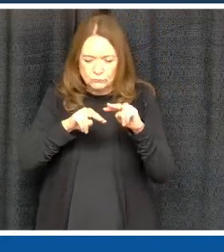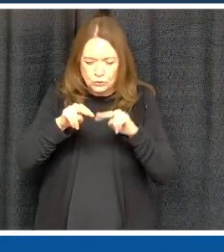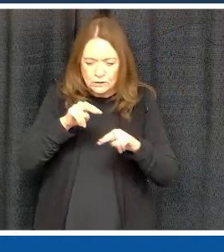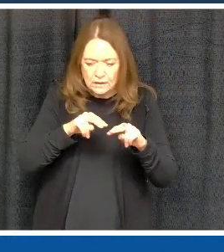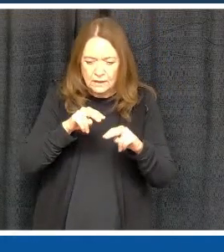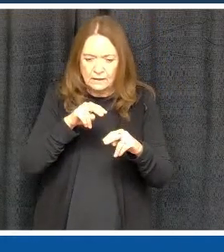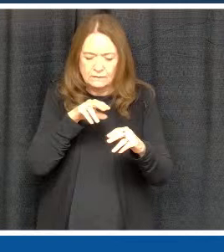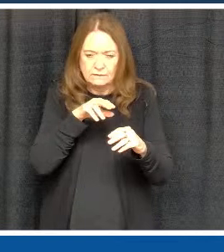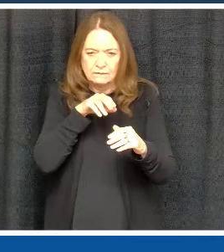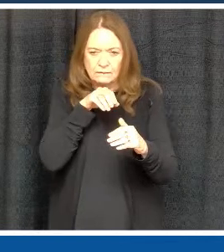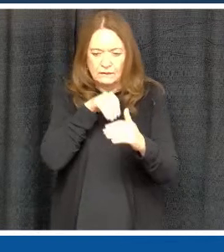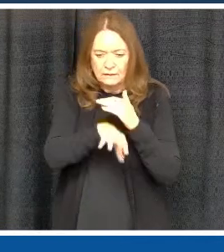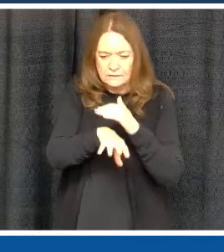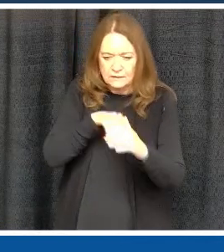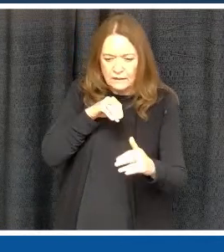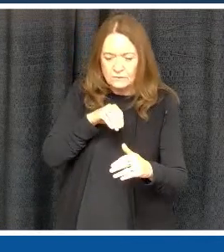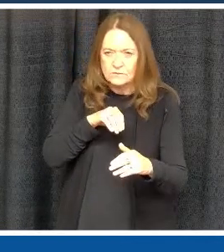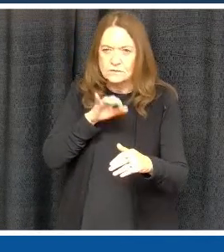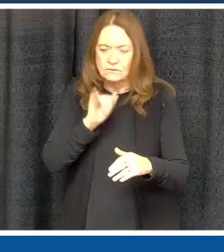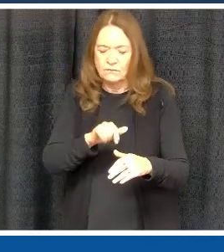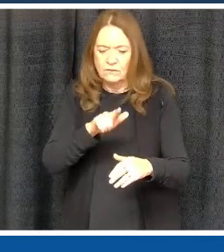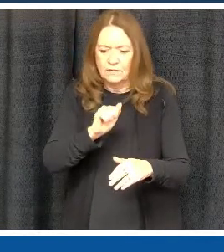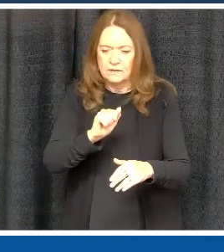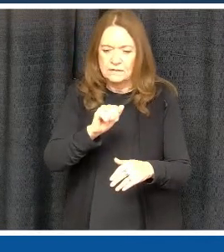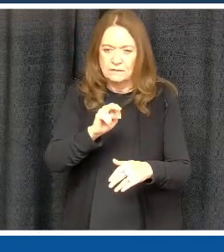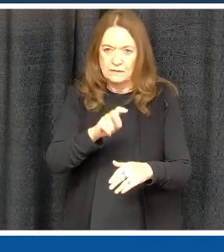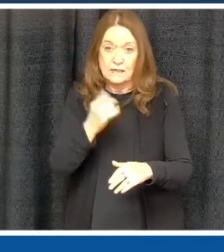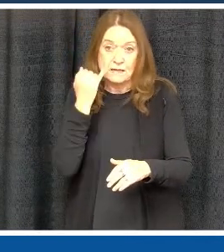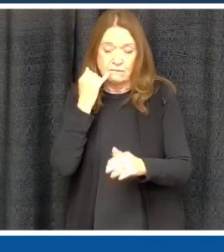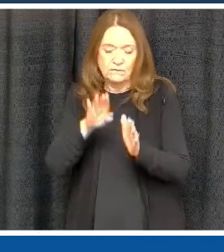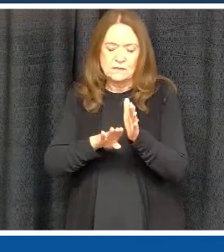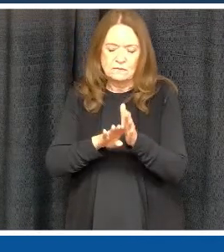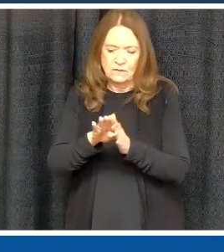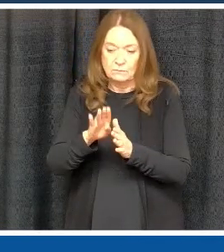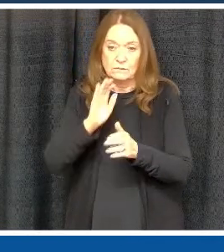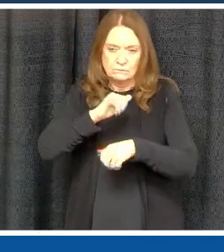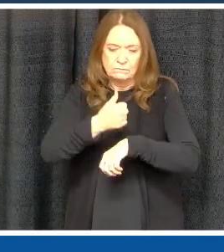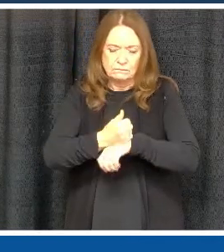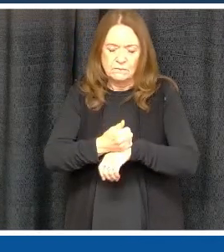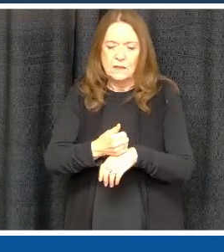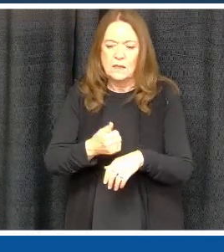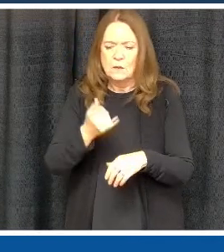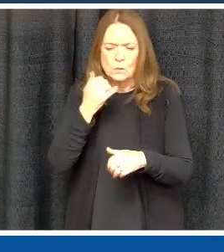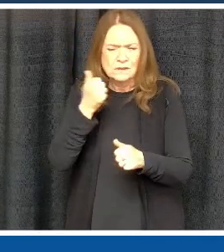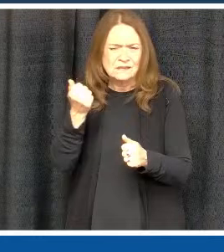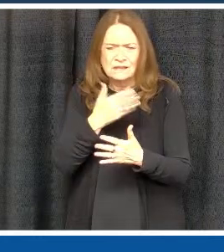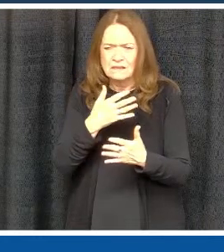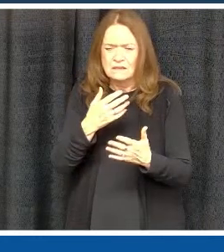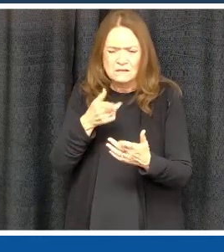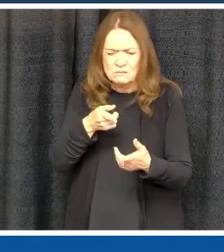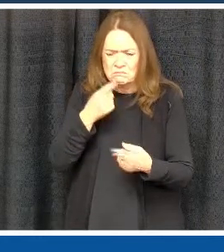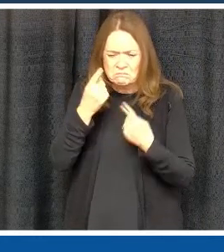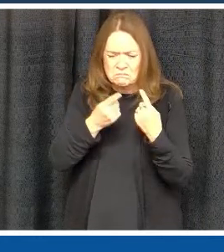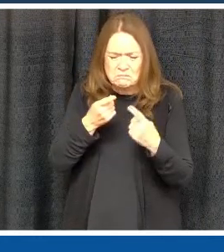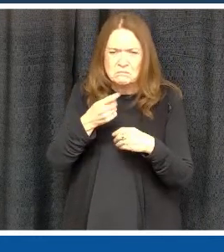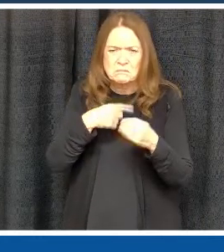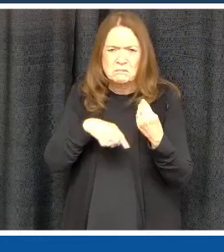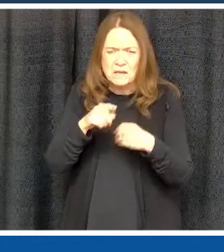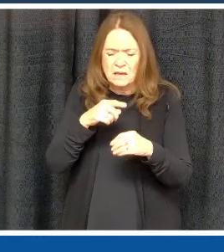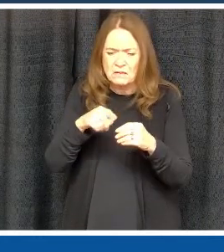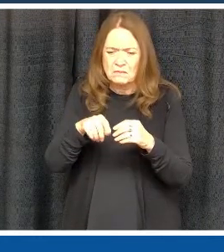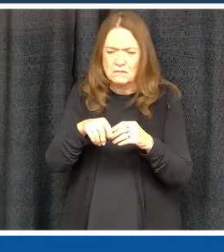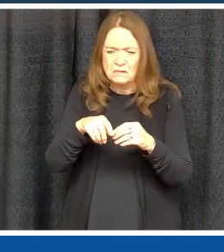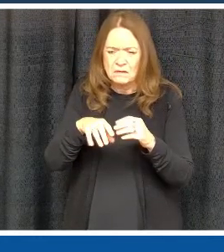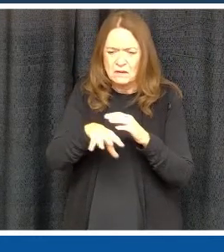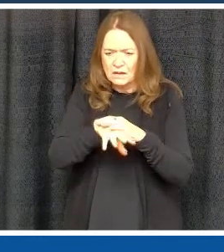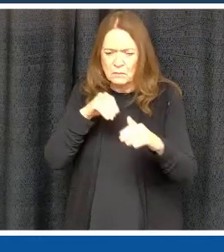and outs of this parcel, if it is developed, was anything taken into consideration as far as coming out at